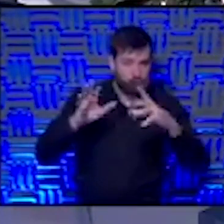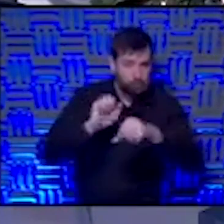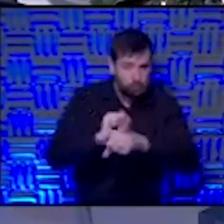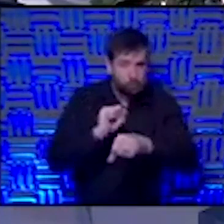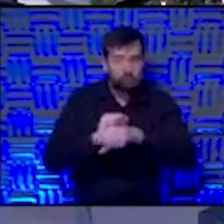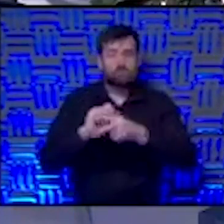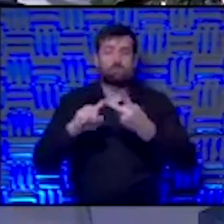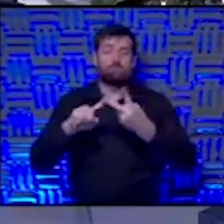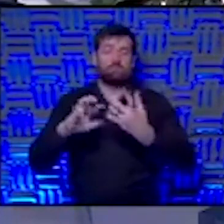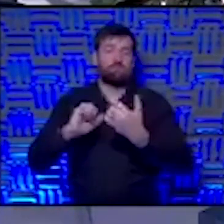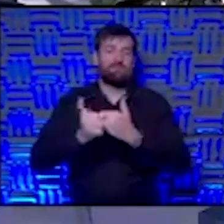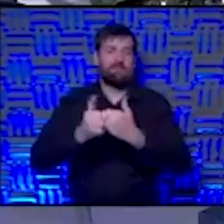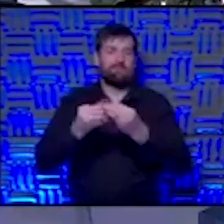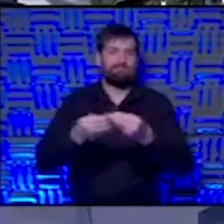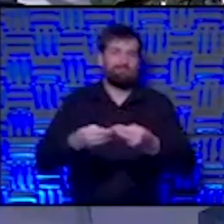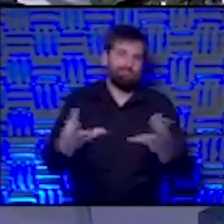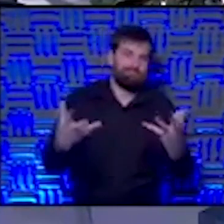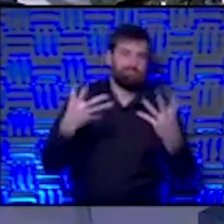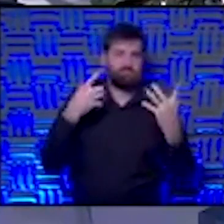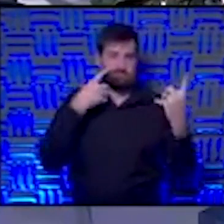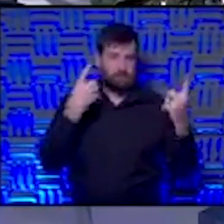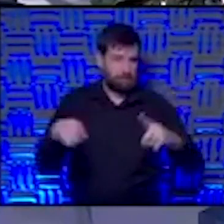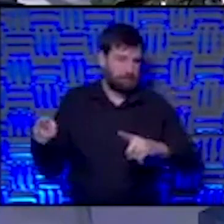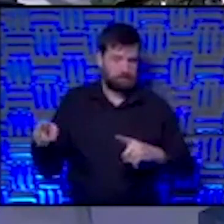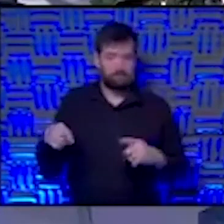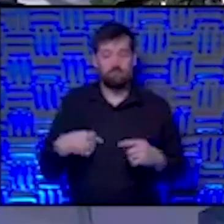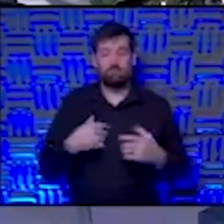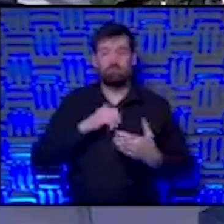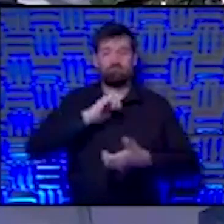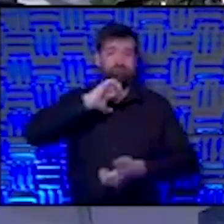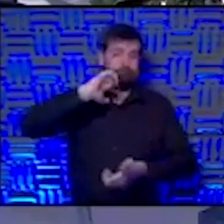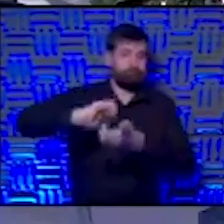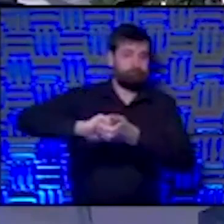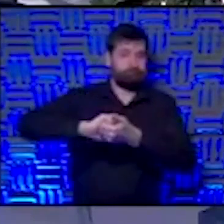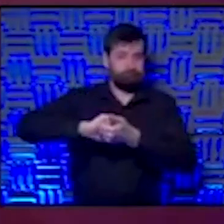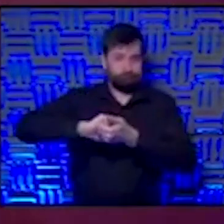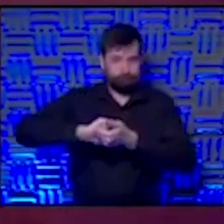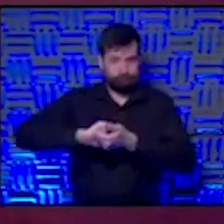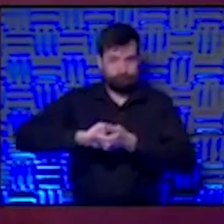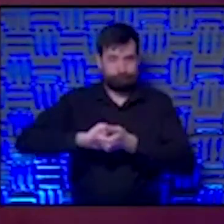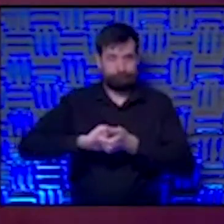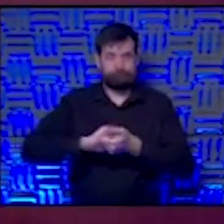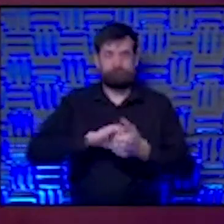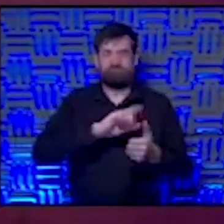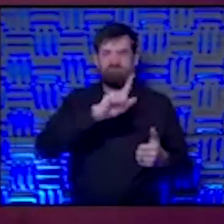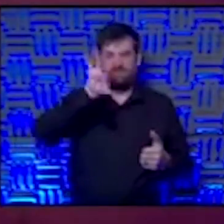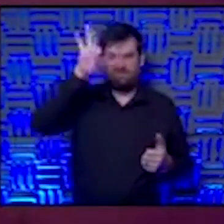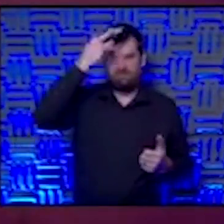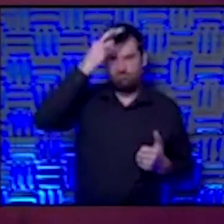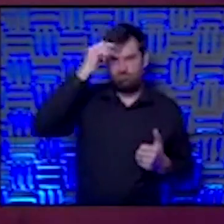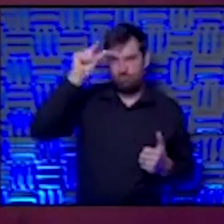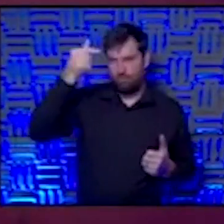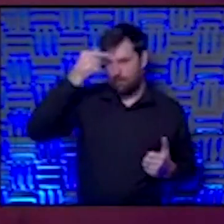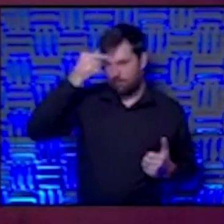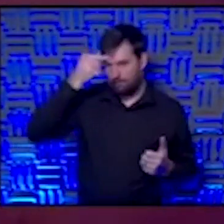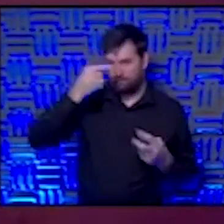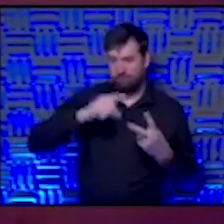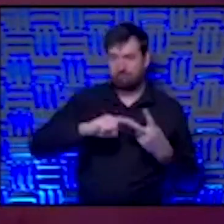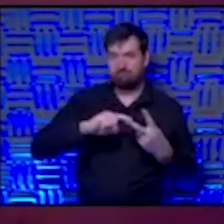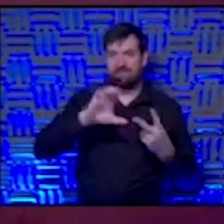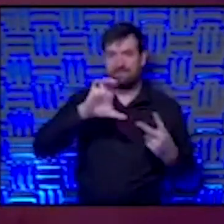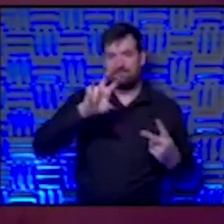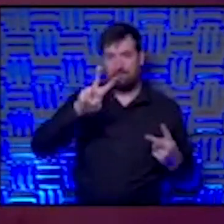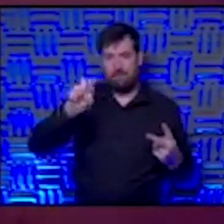could happen. And so, a partnership was created, actually between the federal government and then CVS